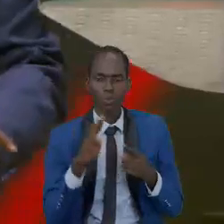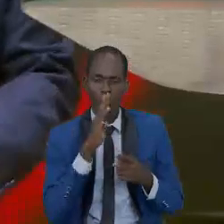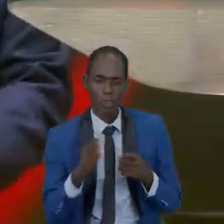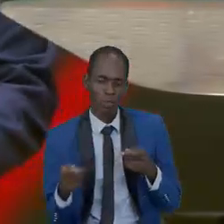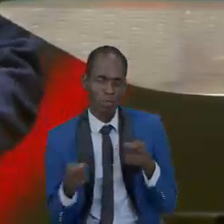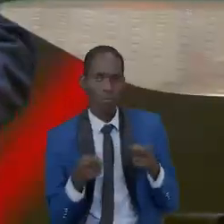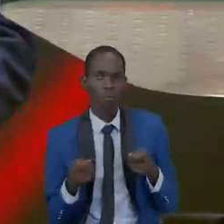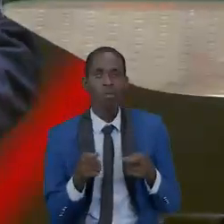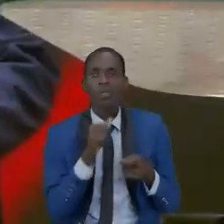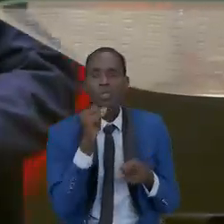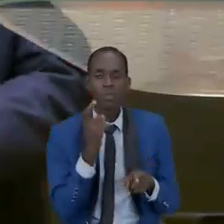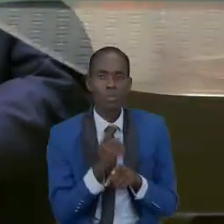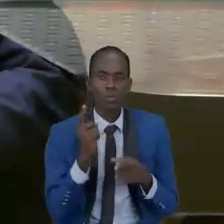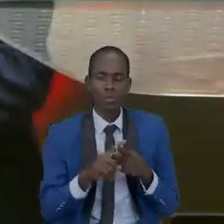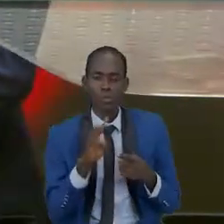to be submerged